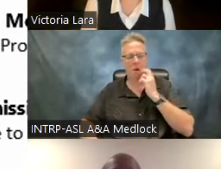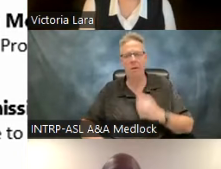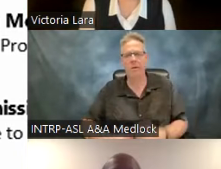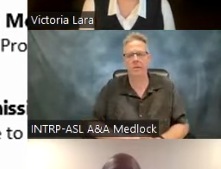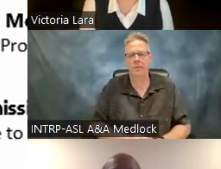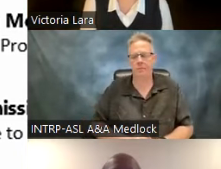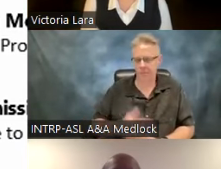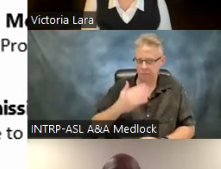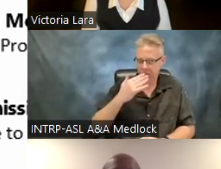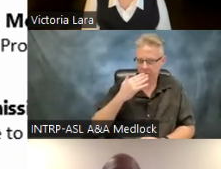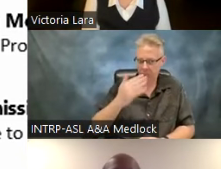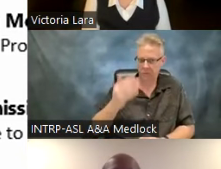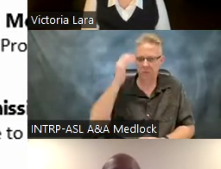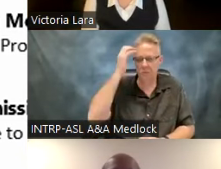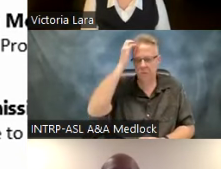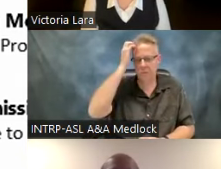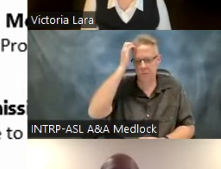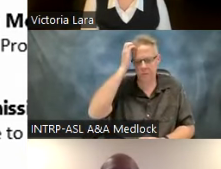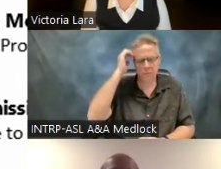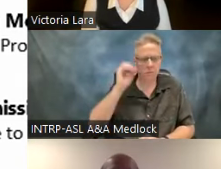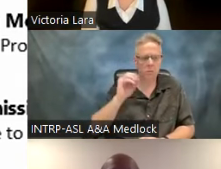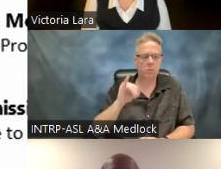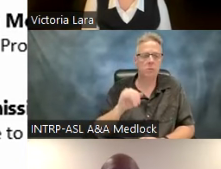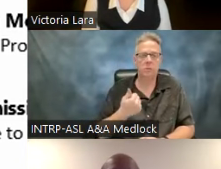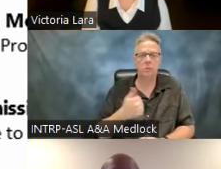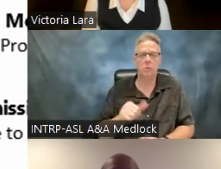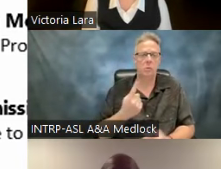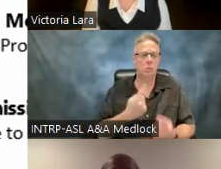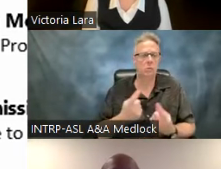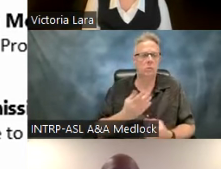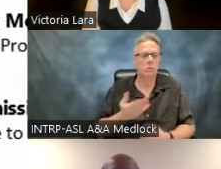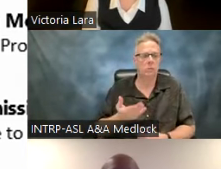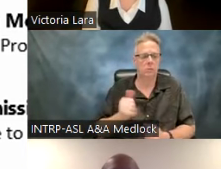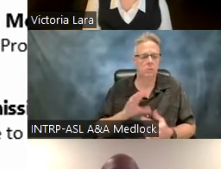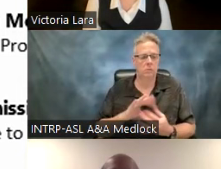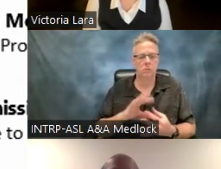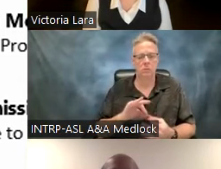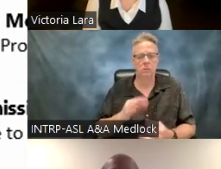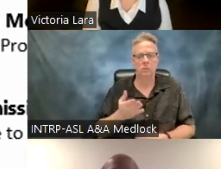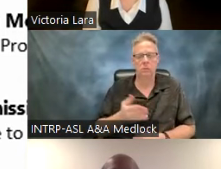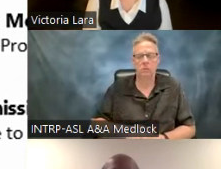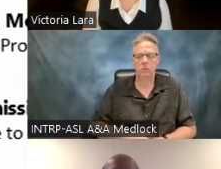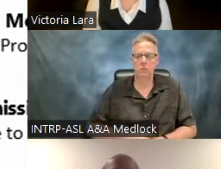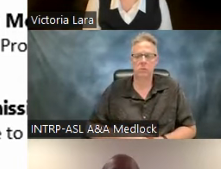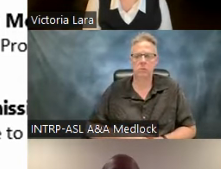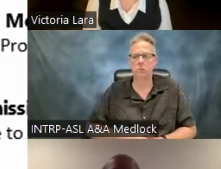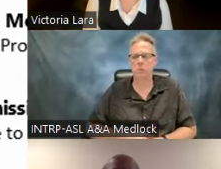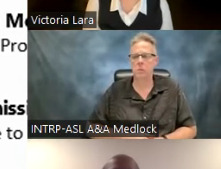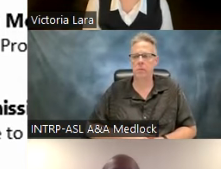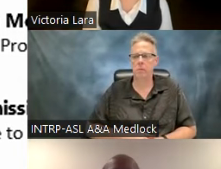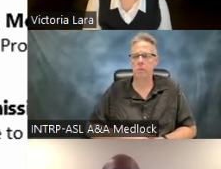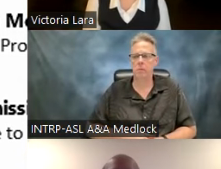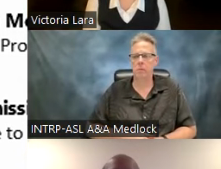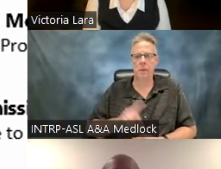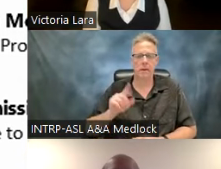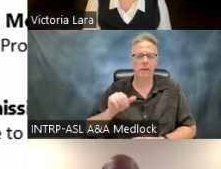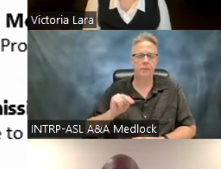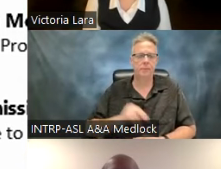Thank you, Co-Chair Obi. Is there questions or comments about B6? Yes, Co-Chair